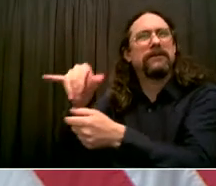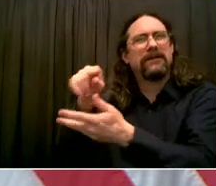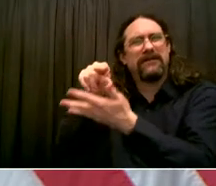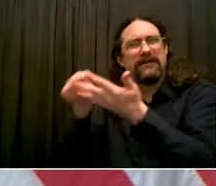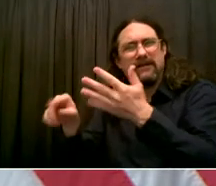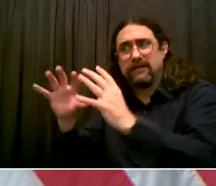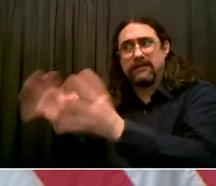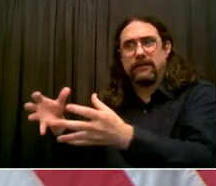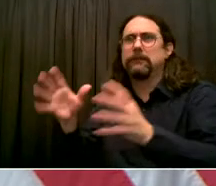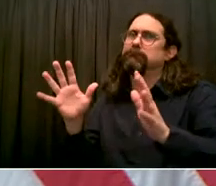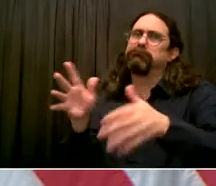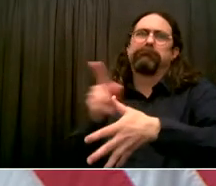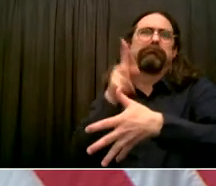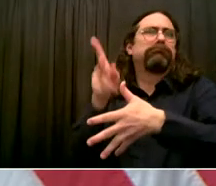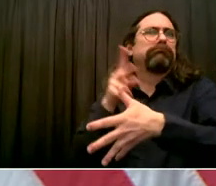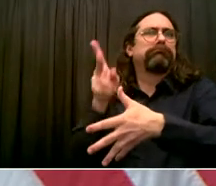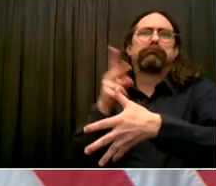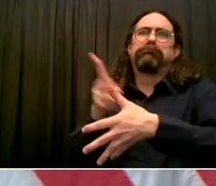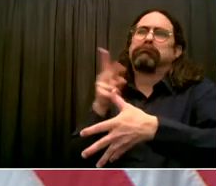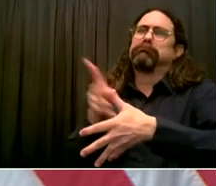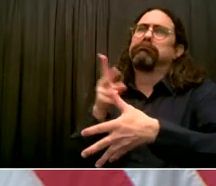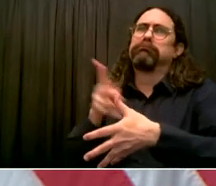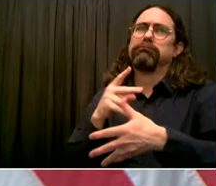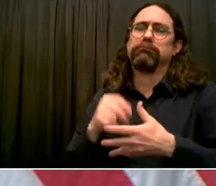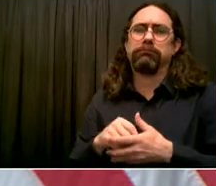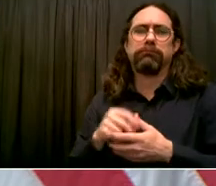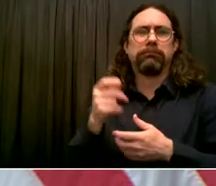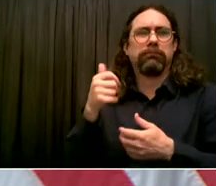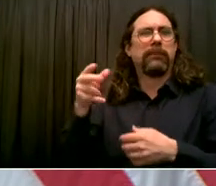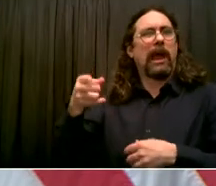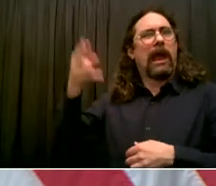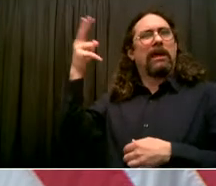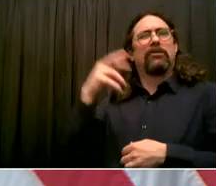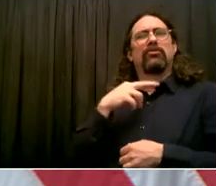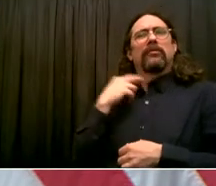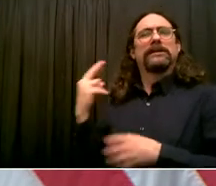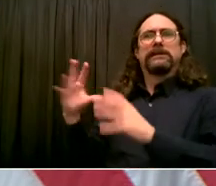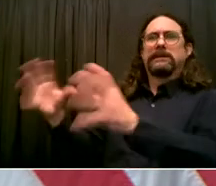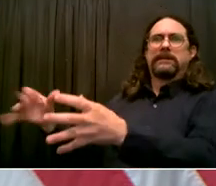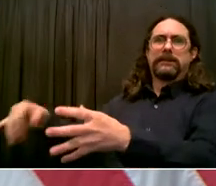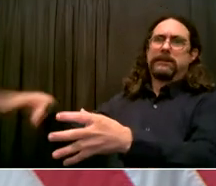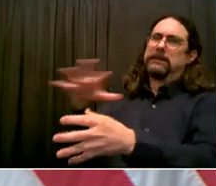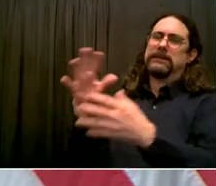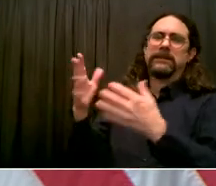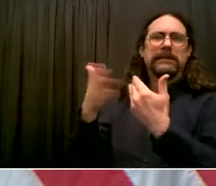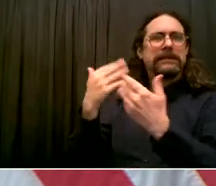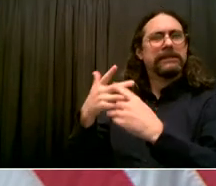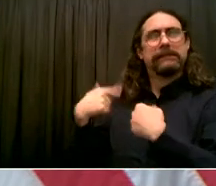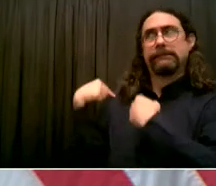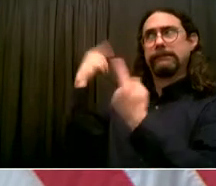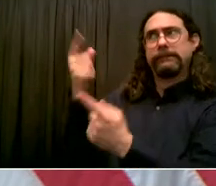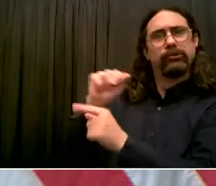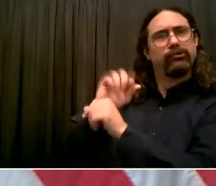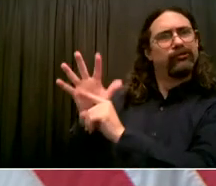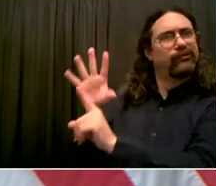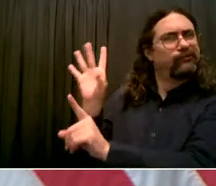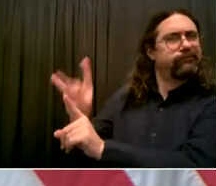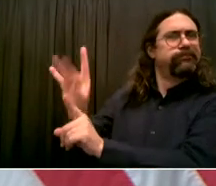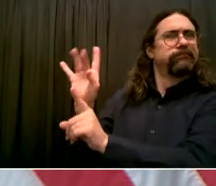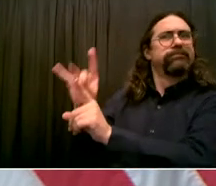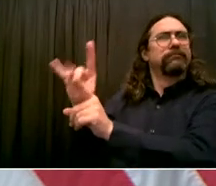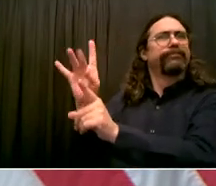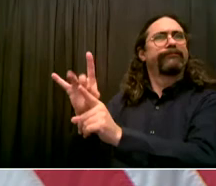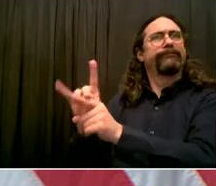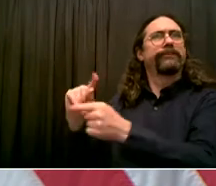ensure that people are adequately prioritized according to those health and equity considerations. The final thing that I'll say is